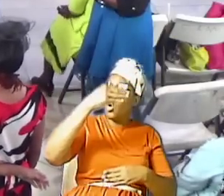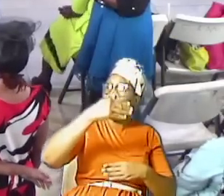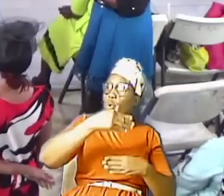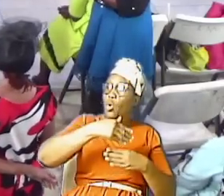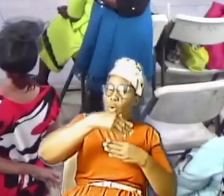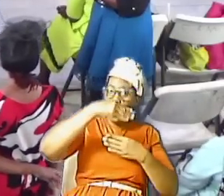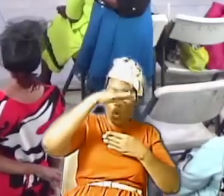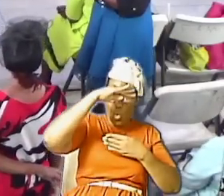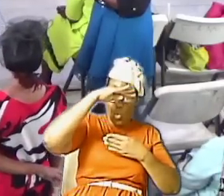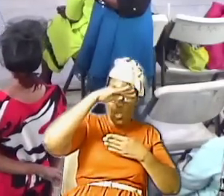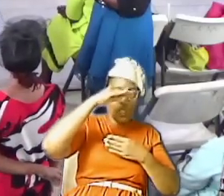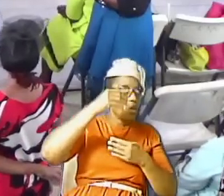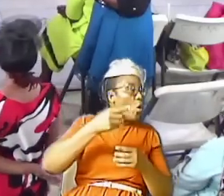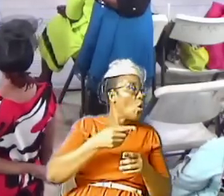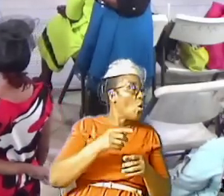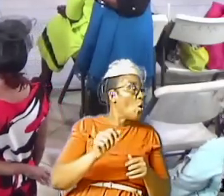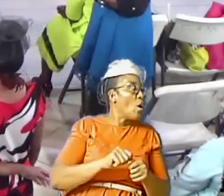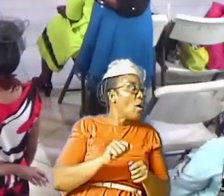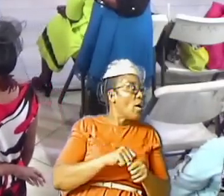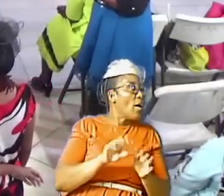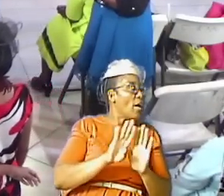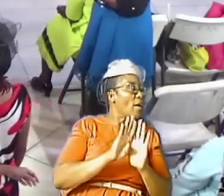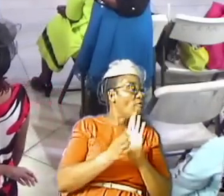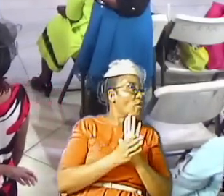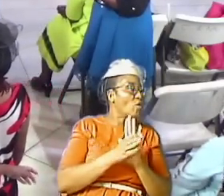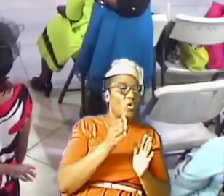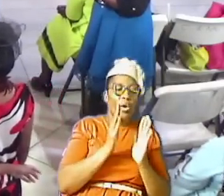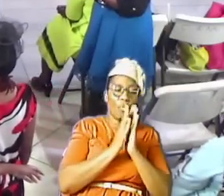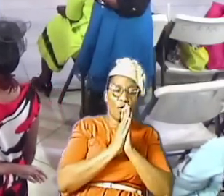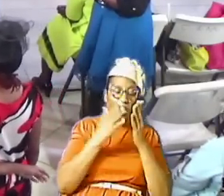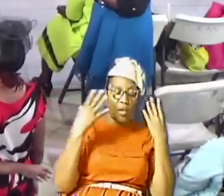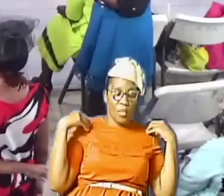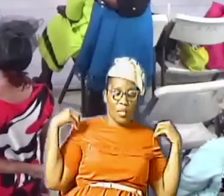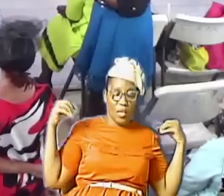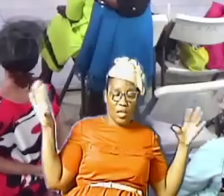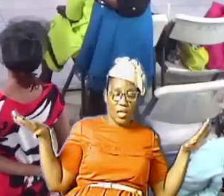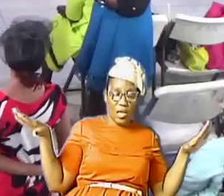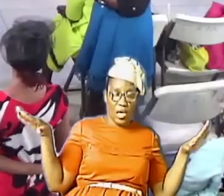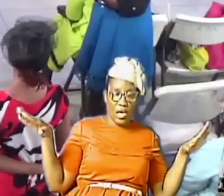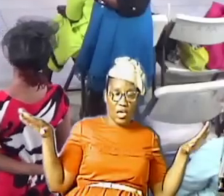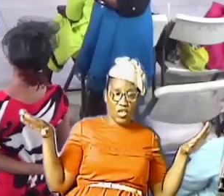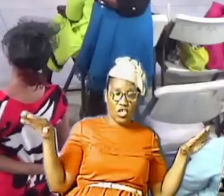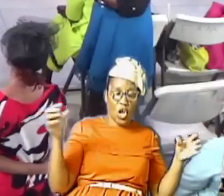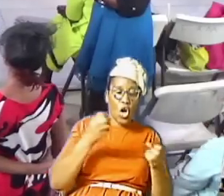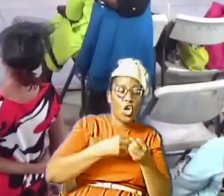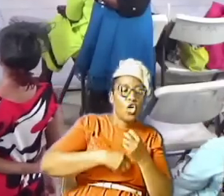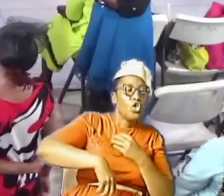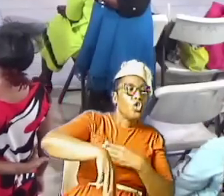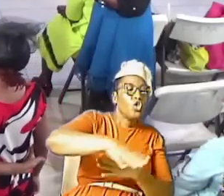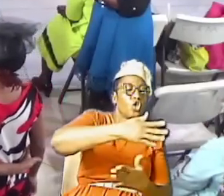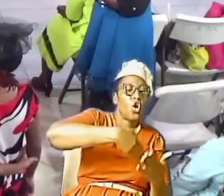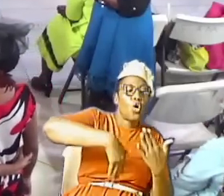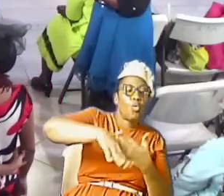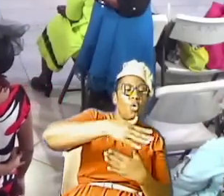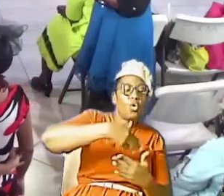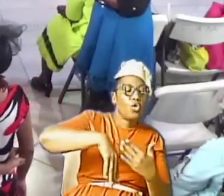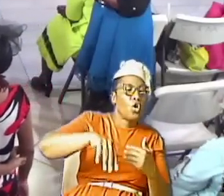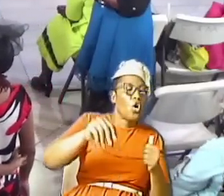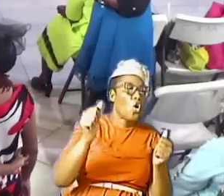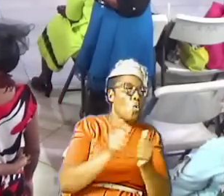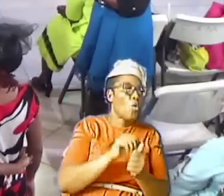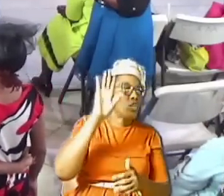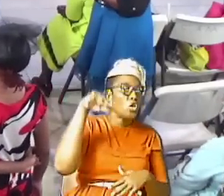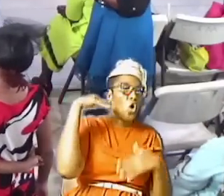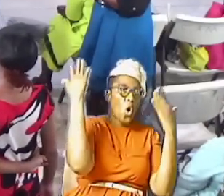pray, O God Almighty, that angels will saturate her dwelling with their presence. Jesus, I pray, O